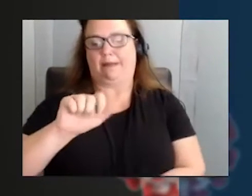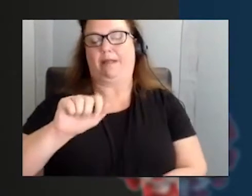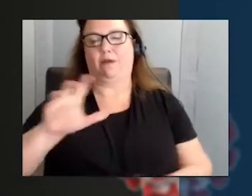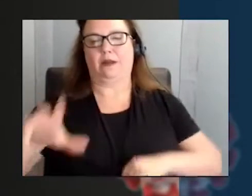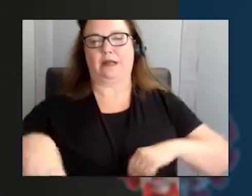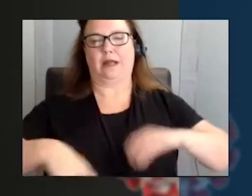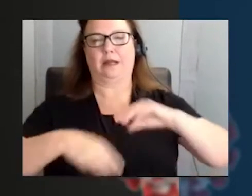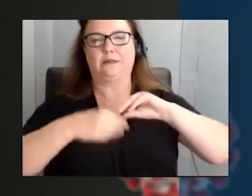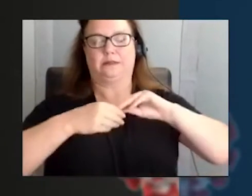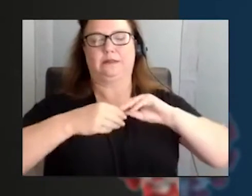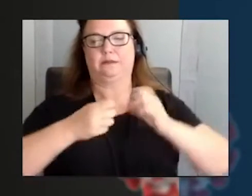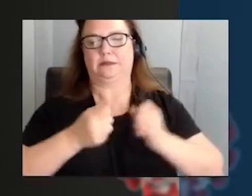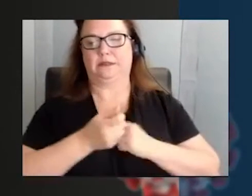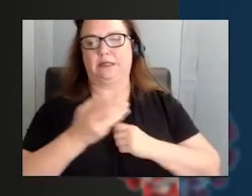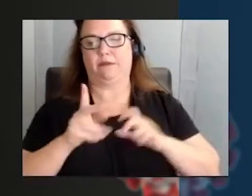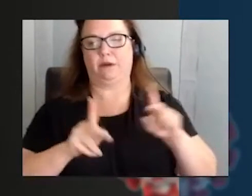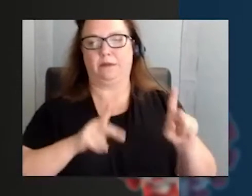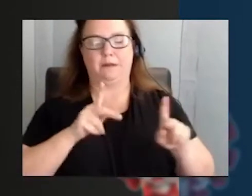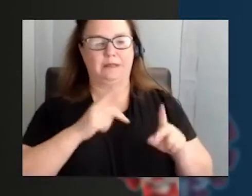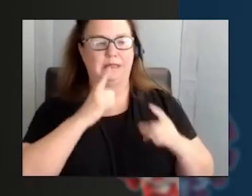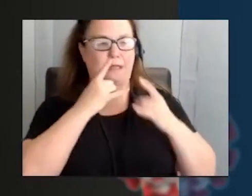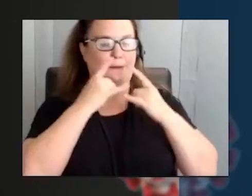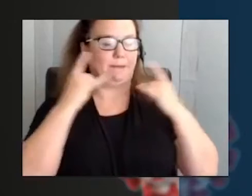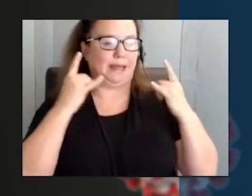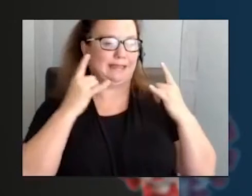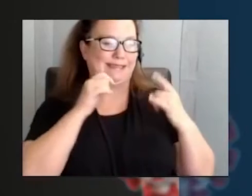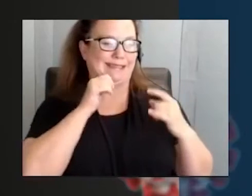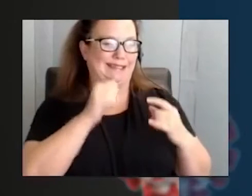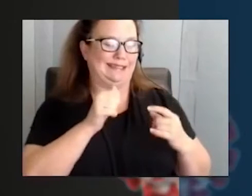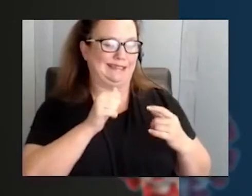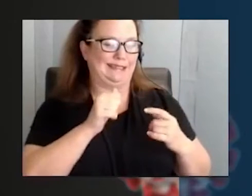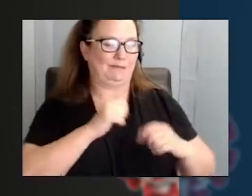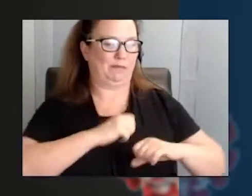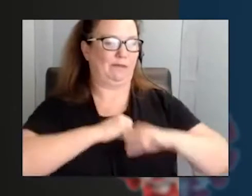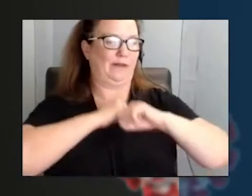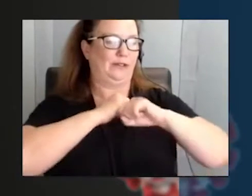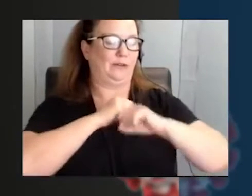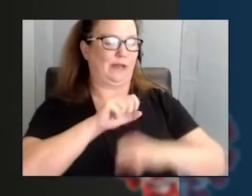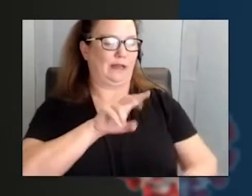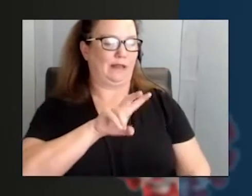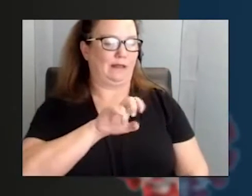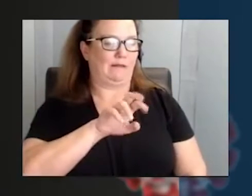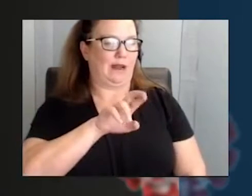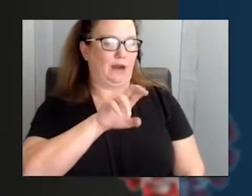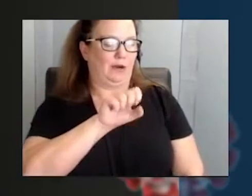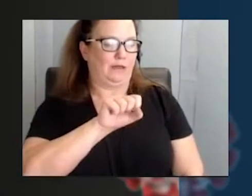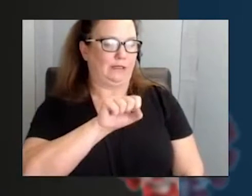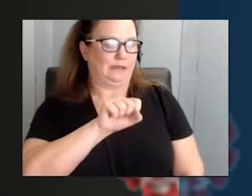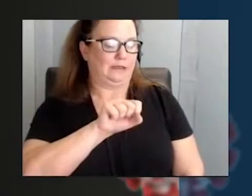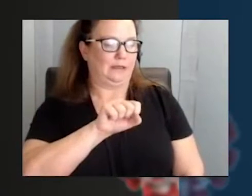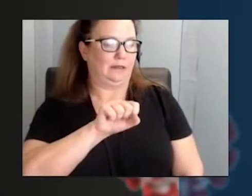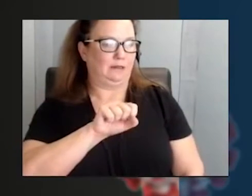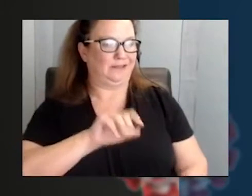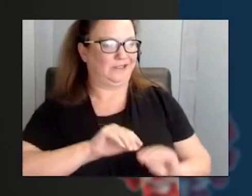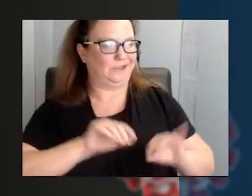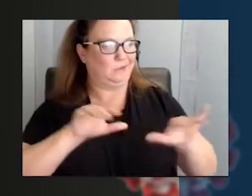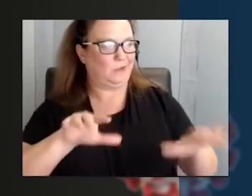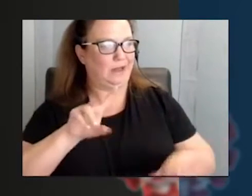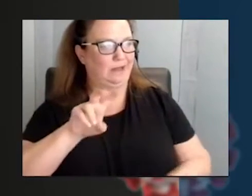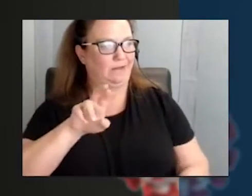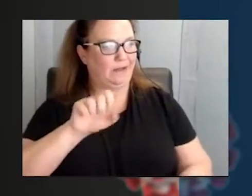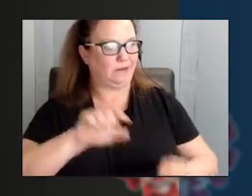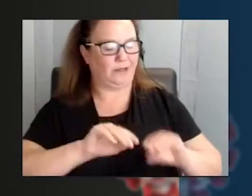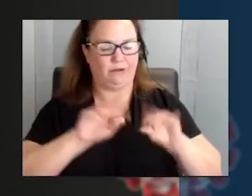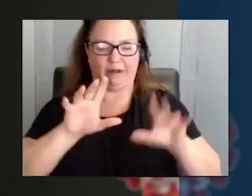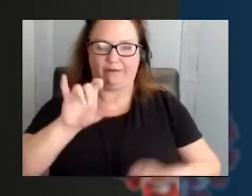of people say the mask doesn't keep you from getting the virus. It only keeps you from spreading it. Can you clarify? So I